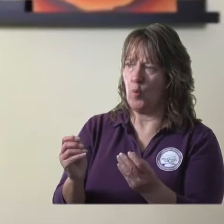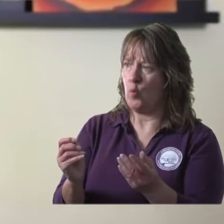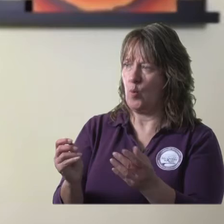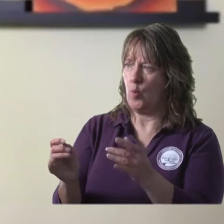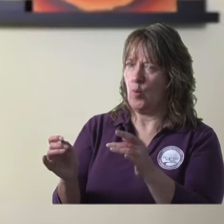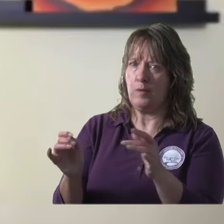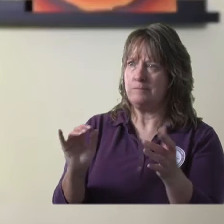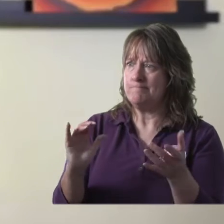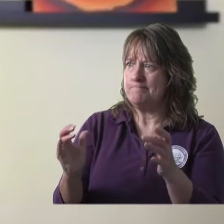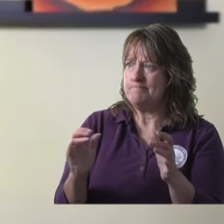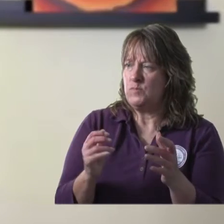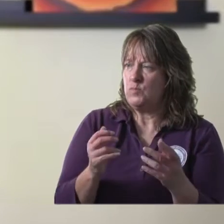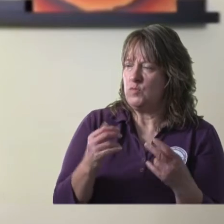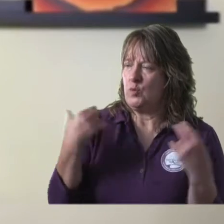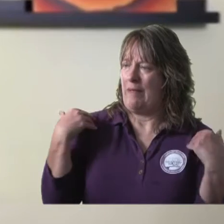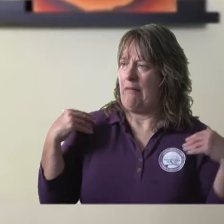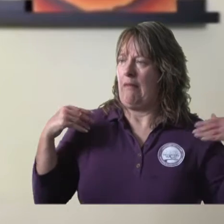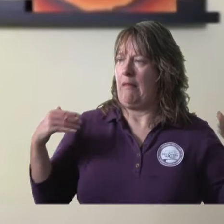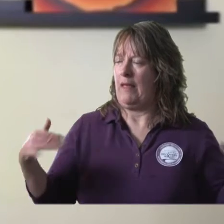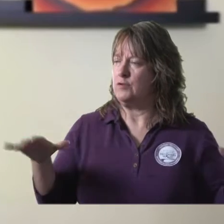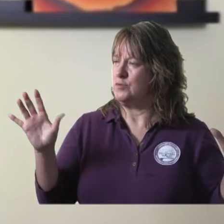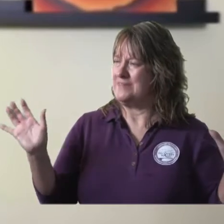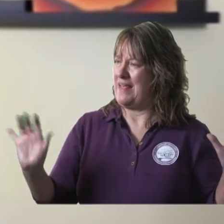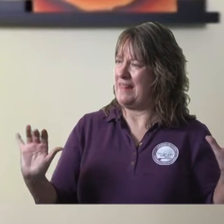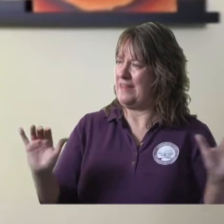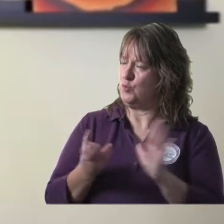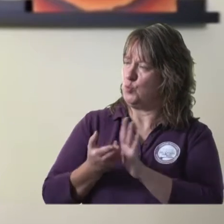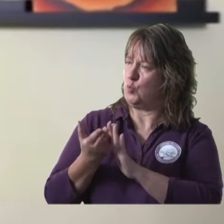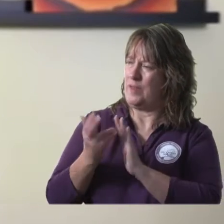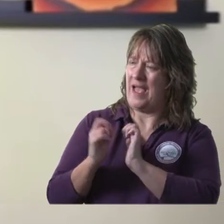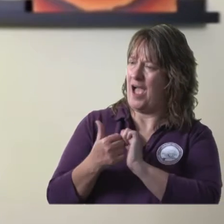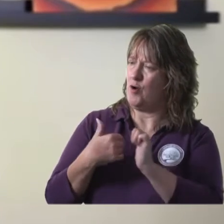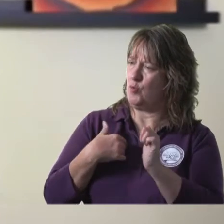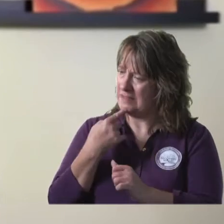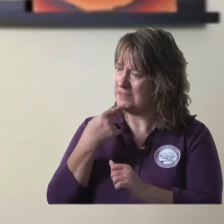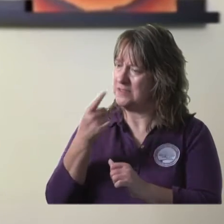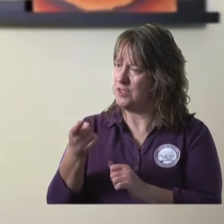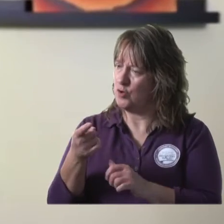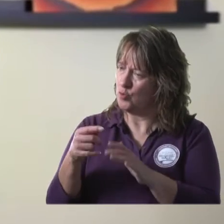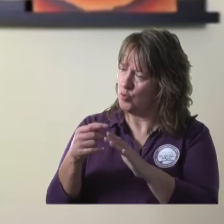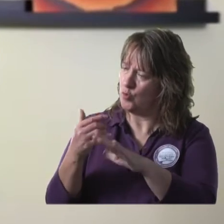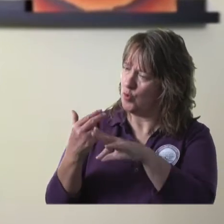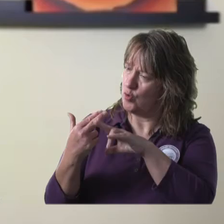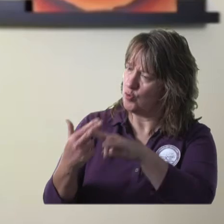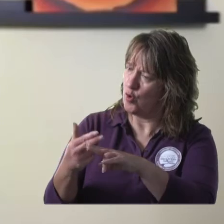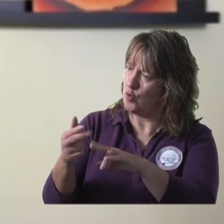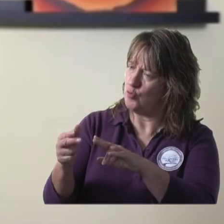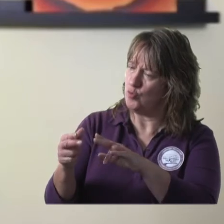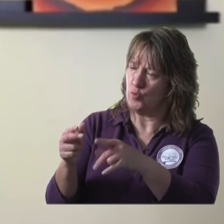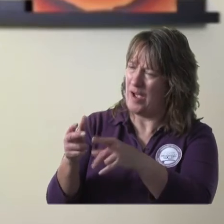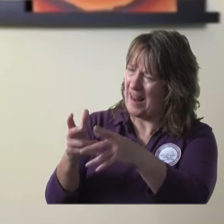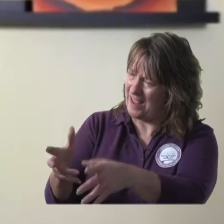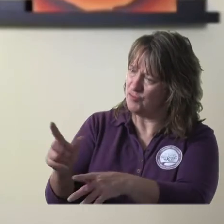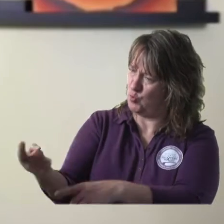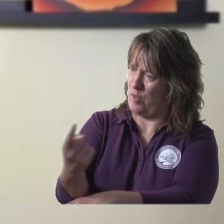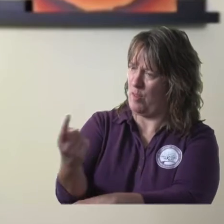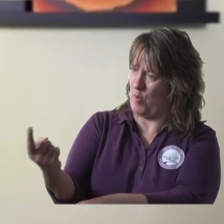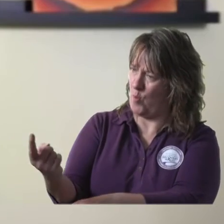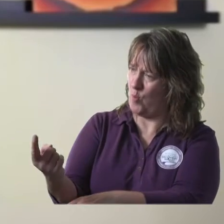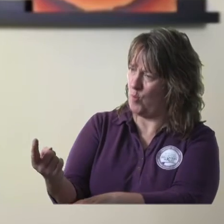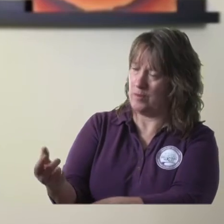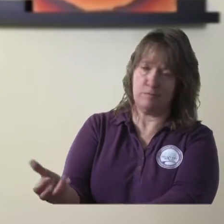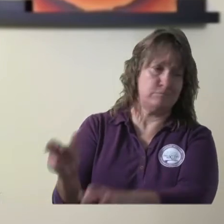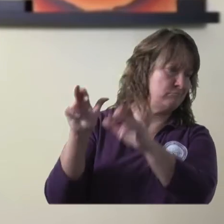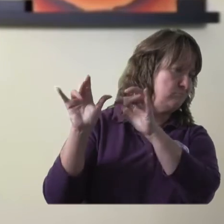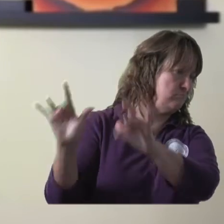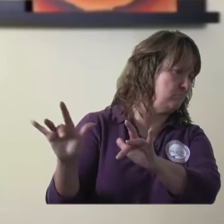is like truth. How could I form my lips to call yours a tragedy when I left you alone in that room? Kept company